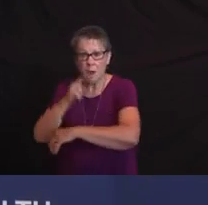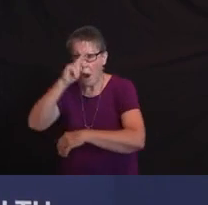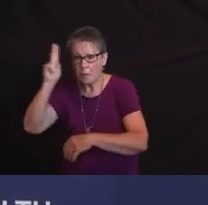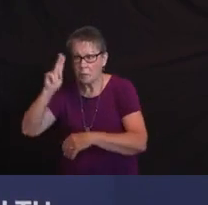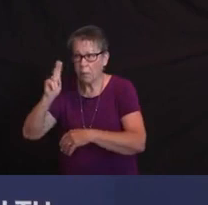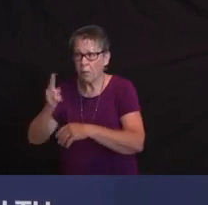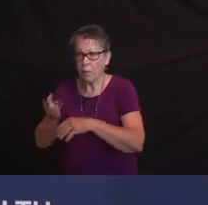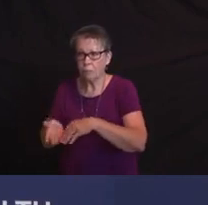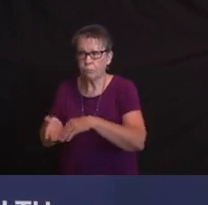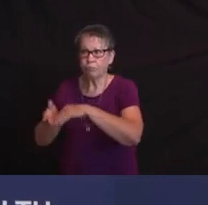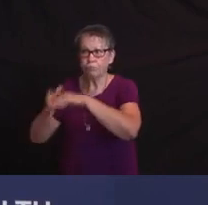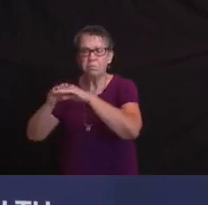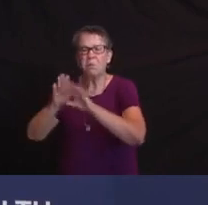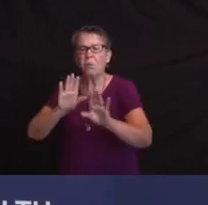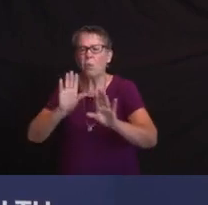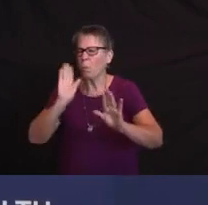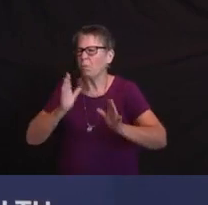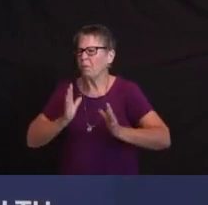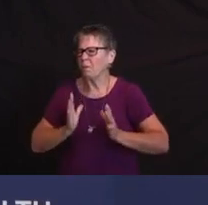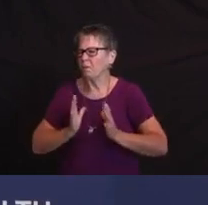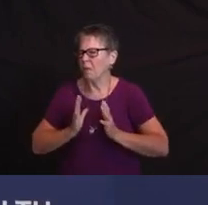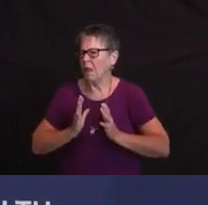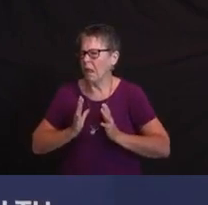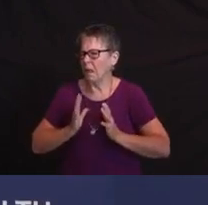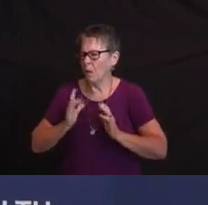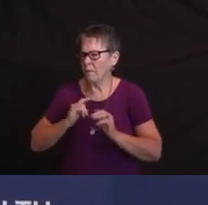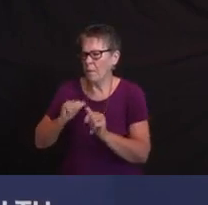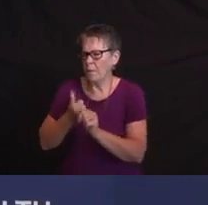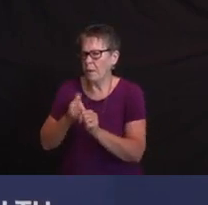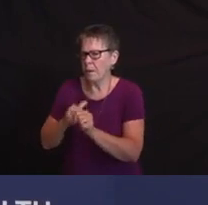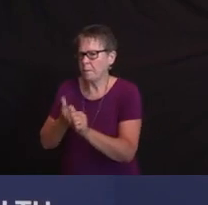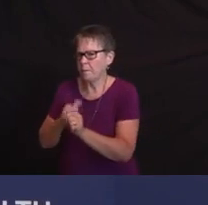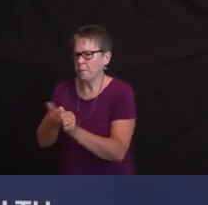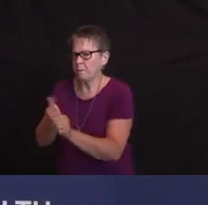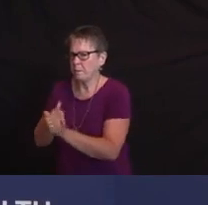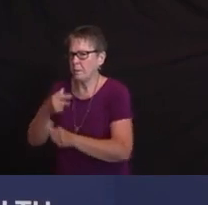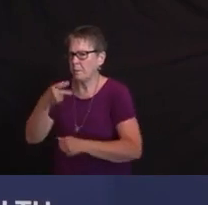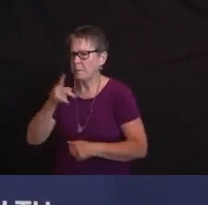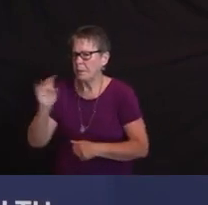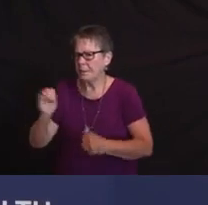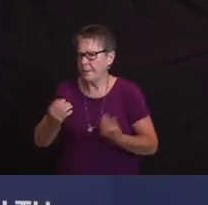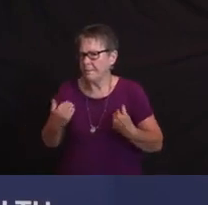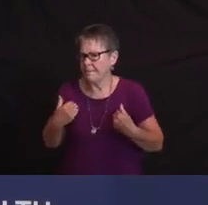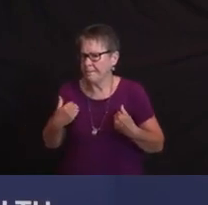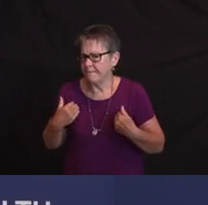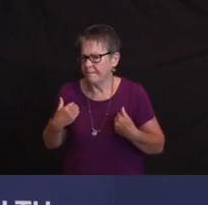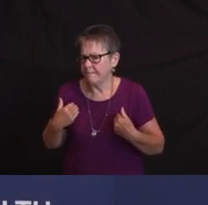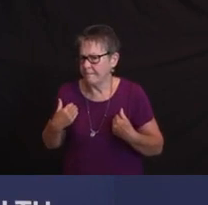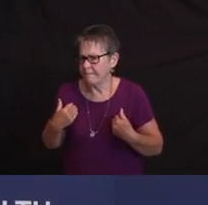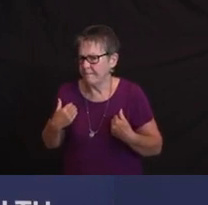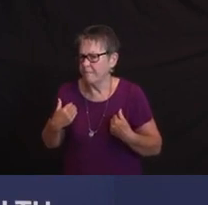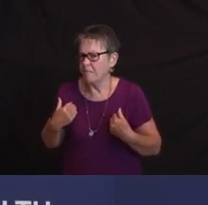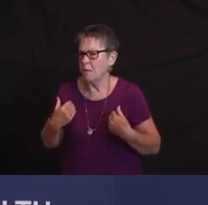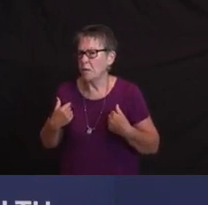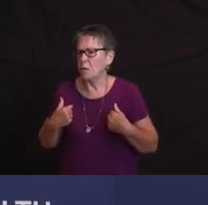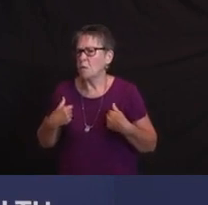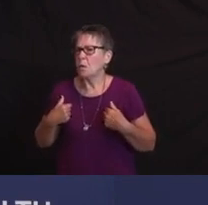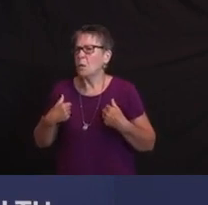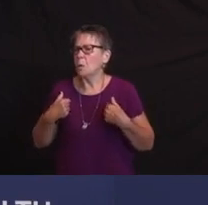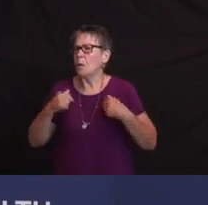expect, I would think, 1,000 cases easily a day for a while. It's a prediction. And that gets converted